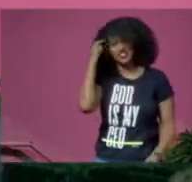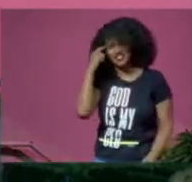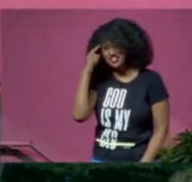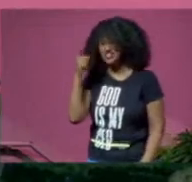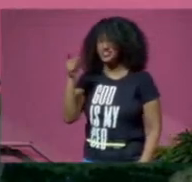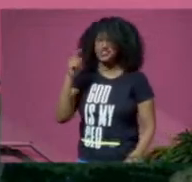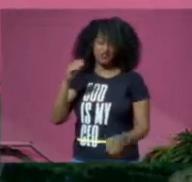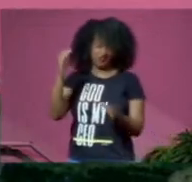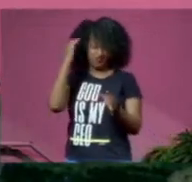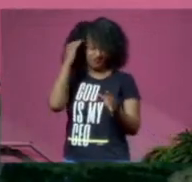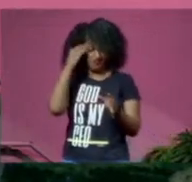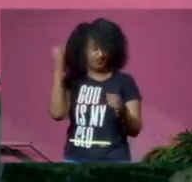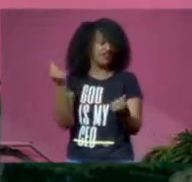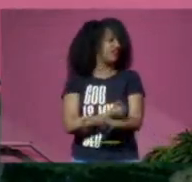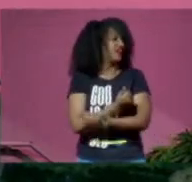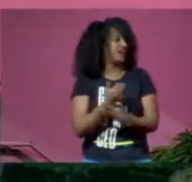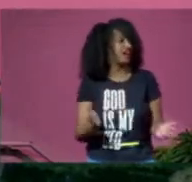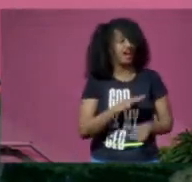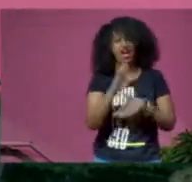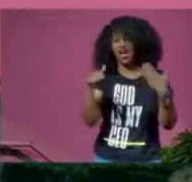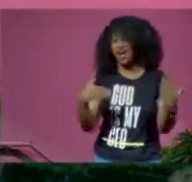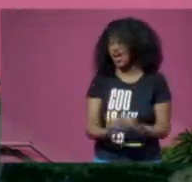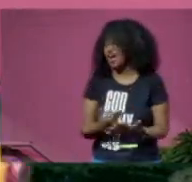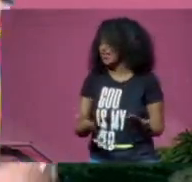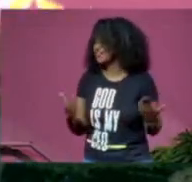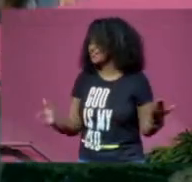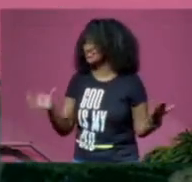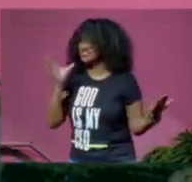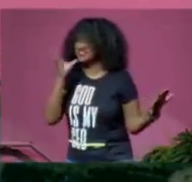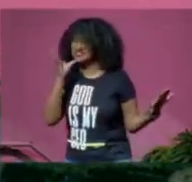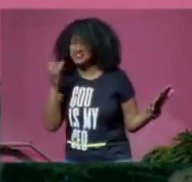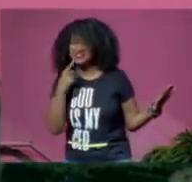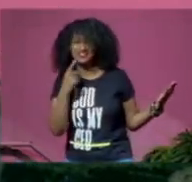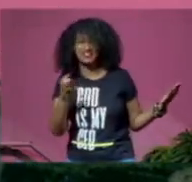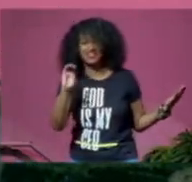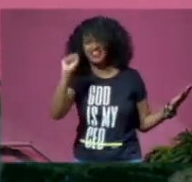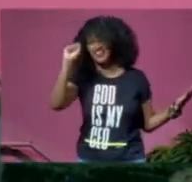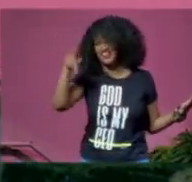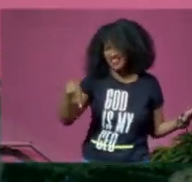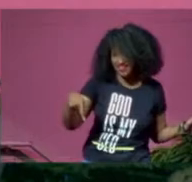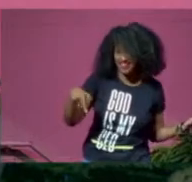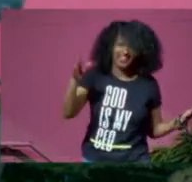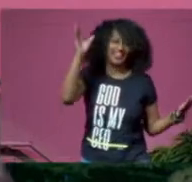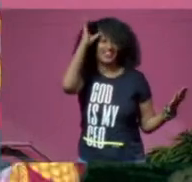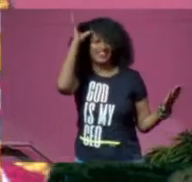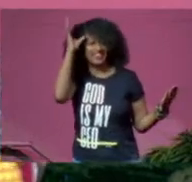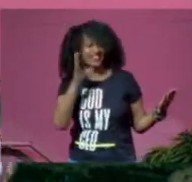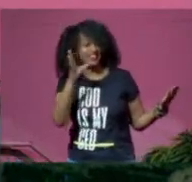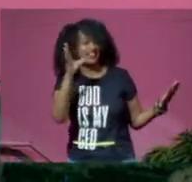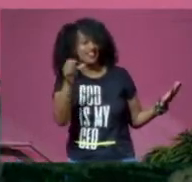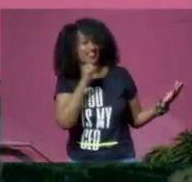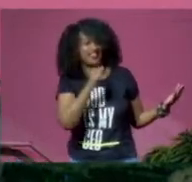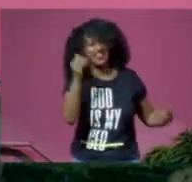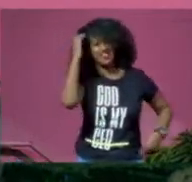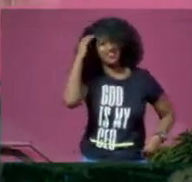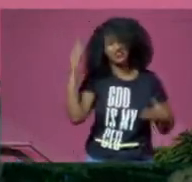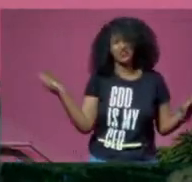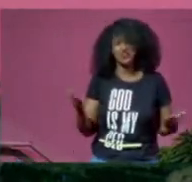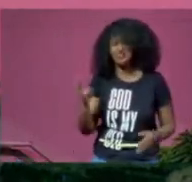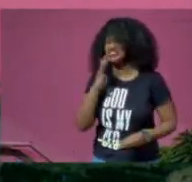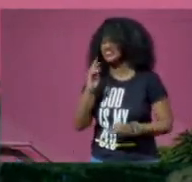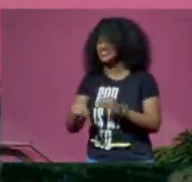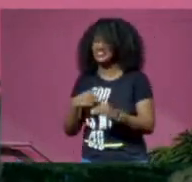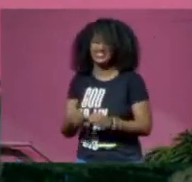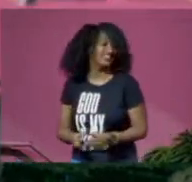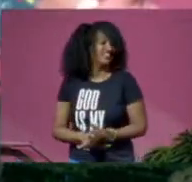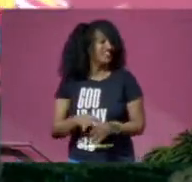I know that you think that everything that your mama say is cap. I know that you think your daddy and your granny don't know what they talking about. I know you think